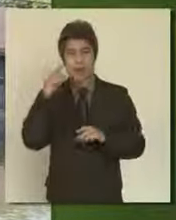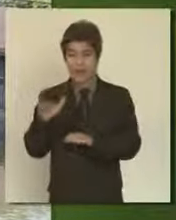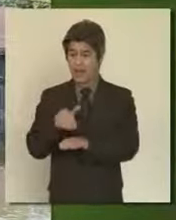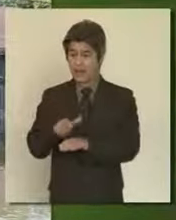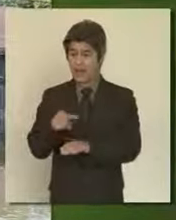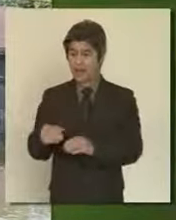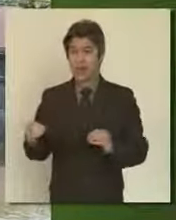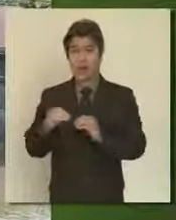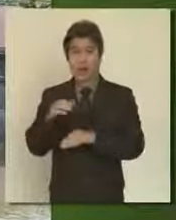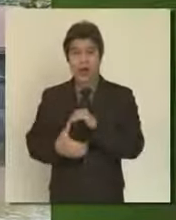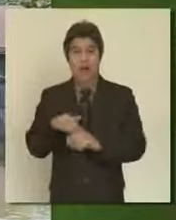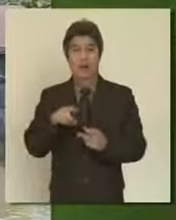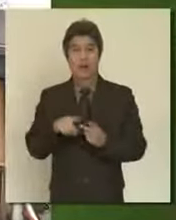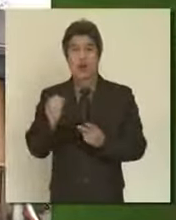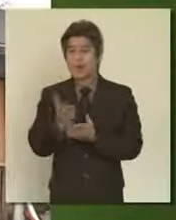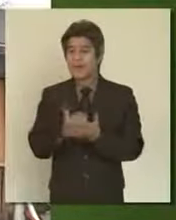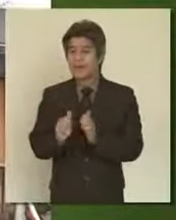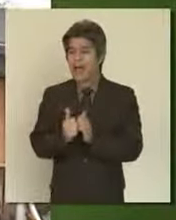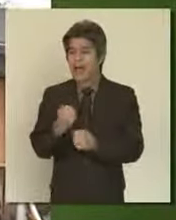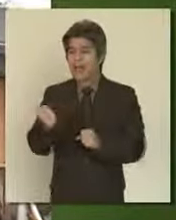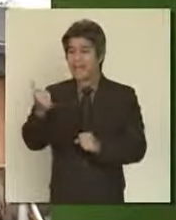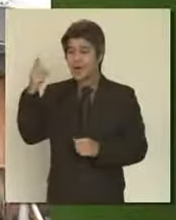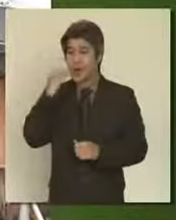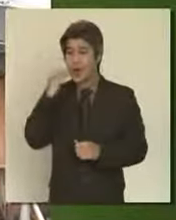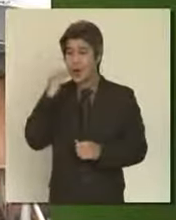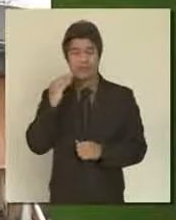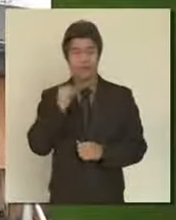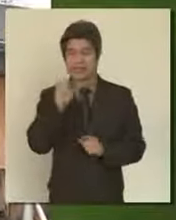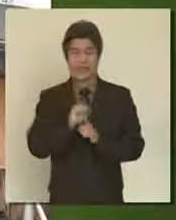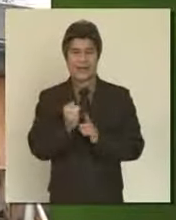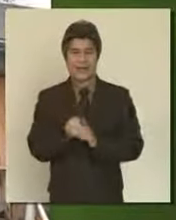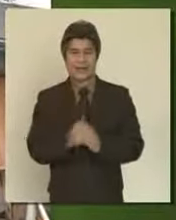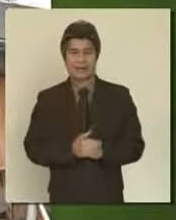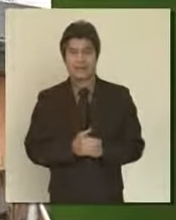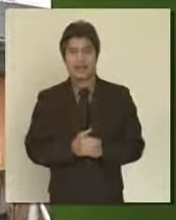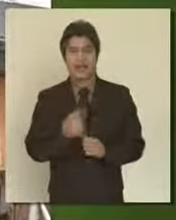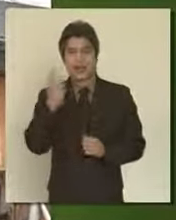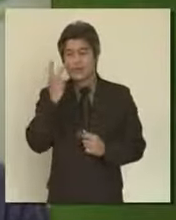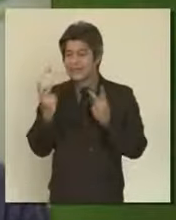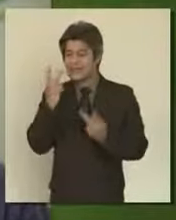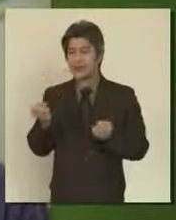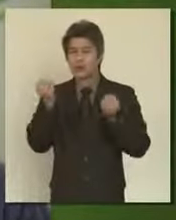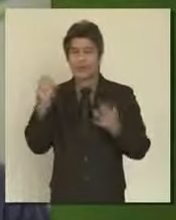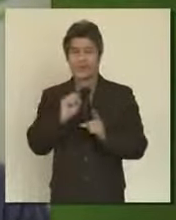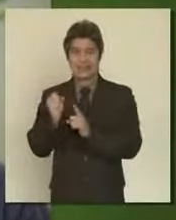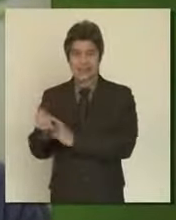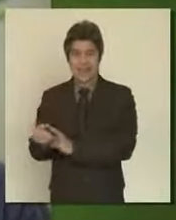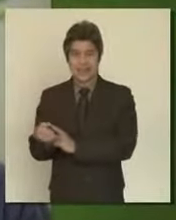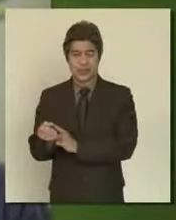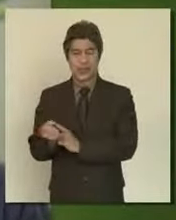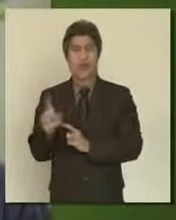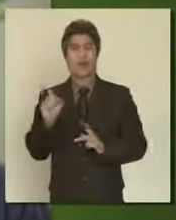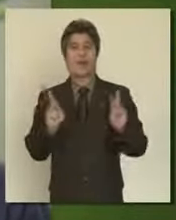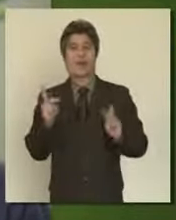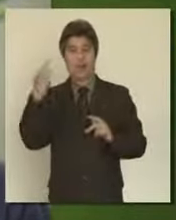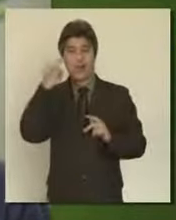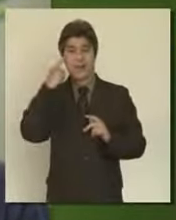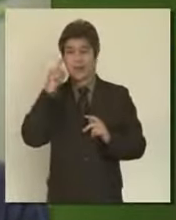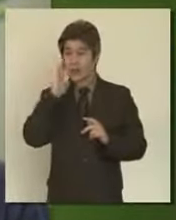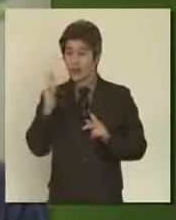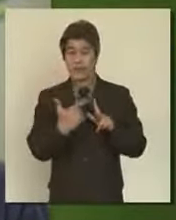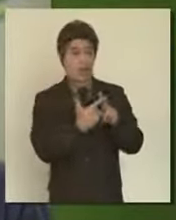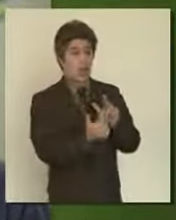their pets will be more comfortable or somehow safer at home. This is not the case. We've seen so many situations where people